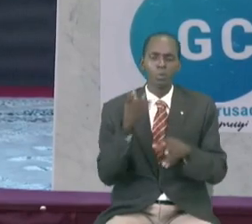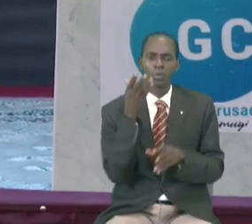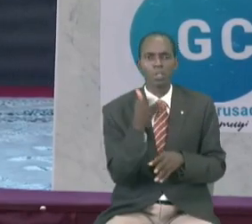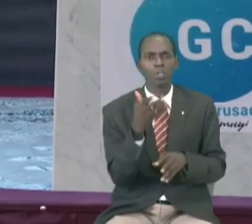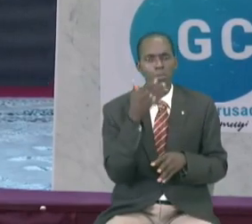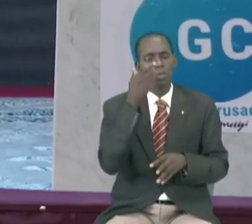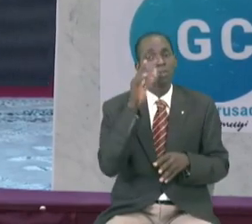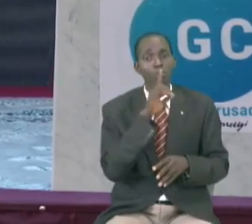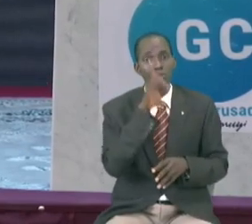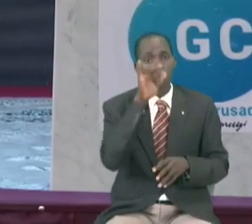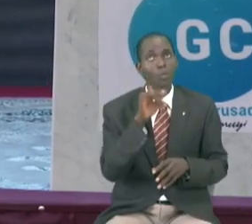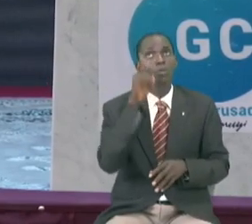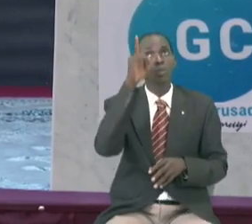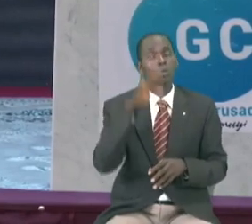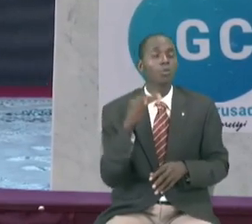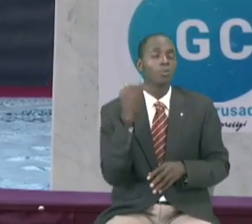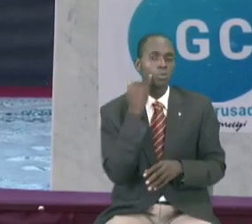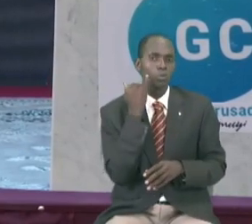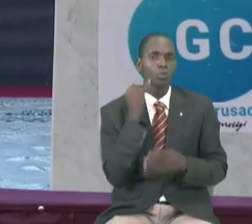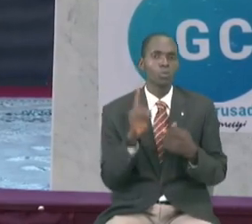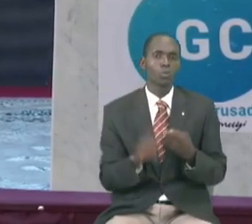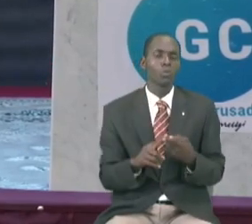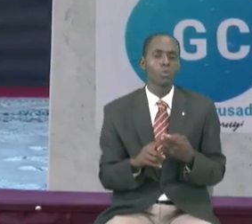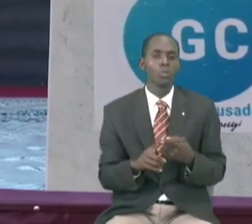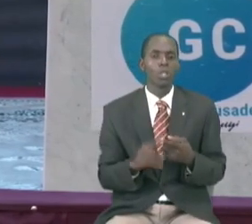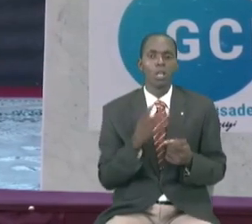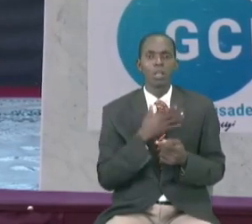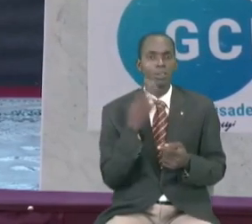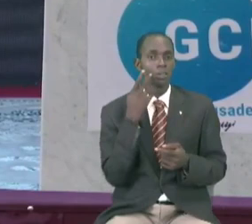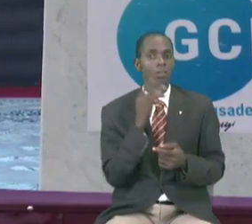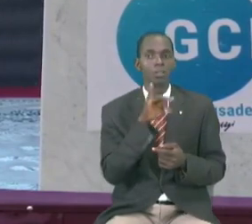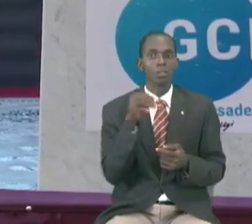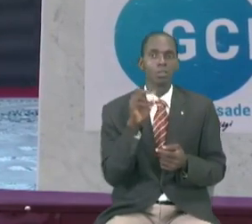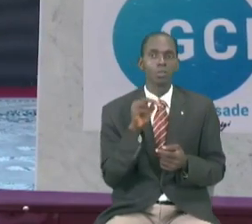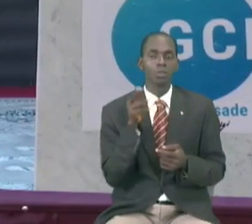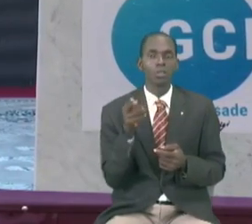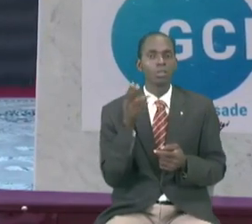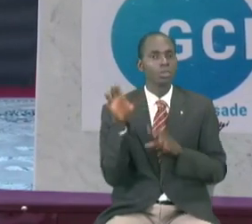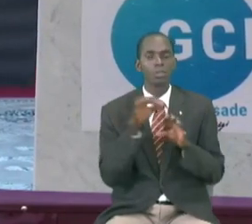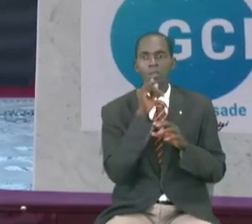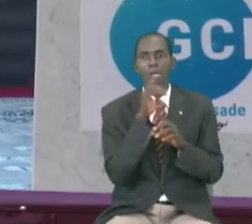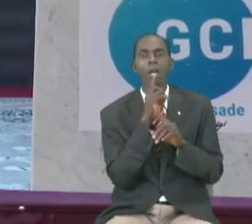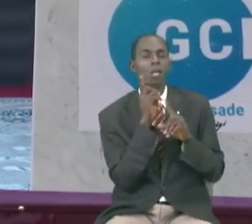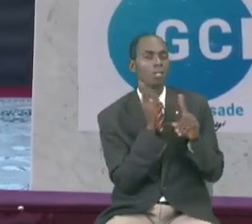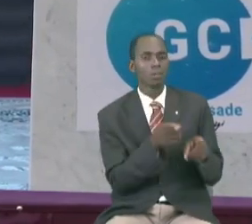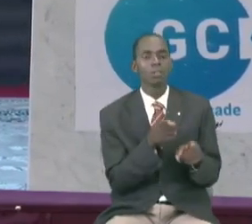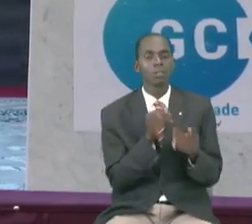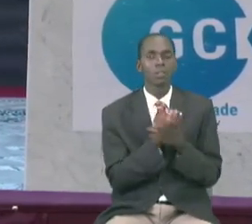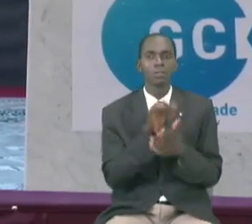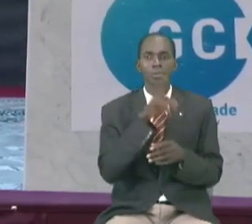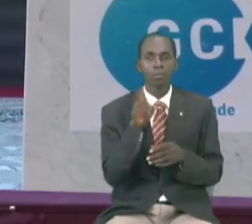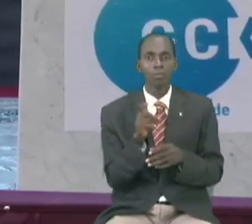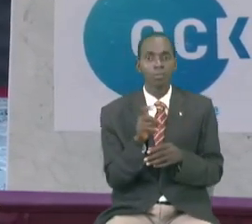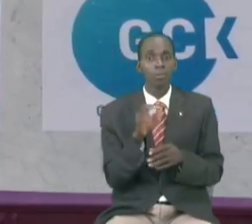yes, God, I understand. You ought to spare them. And our people are there. They don't know their left from their